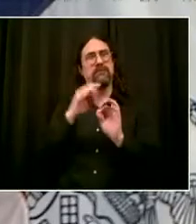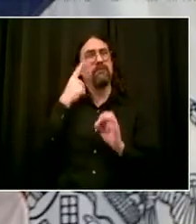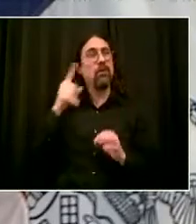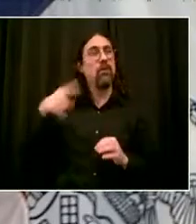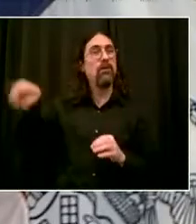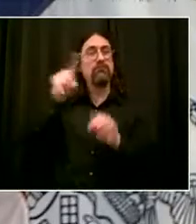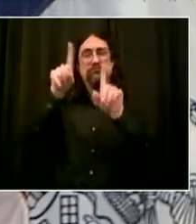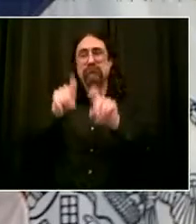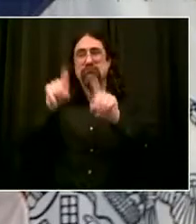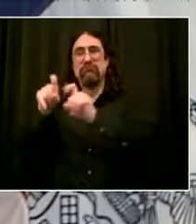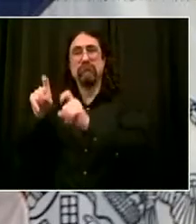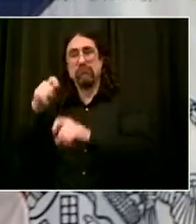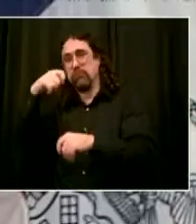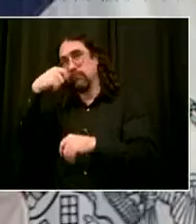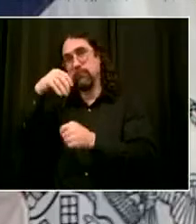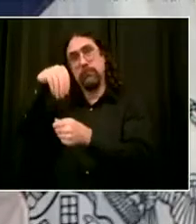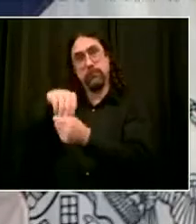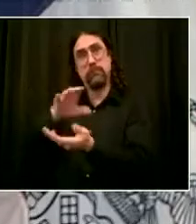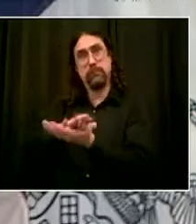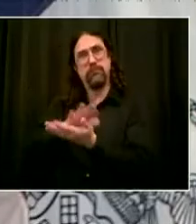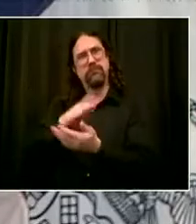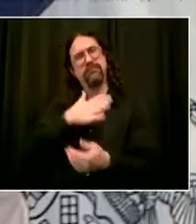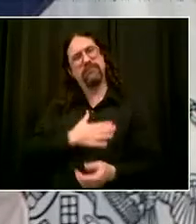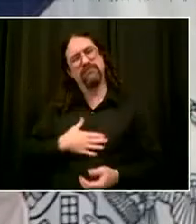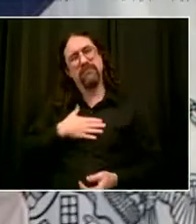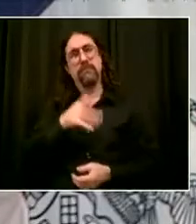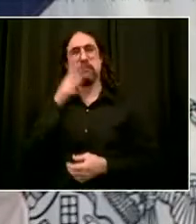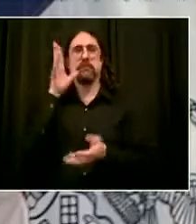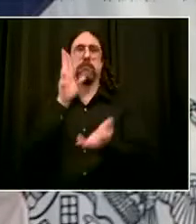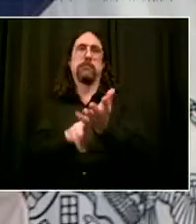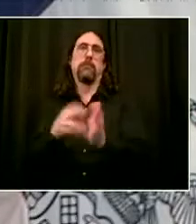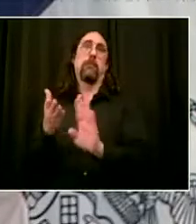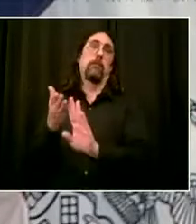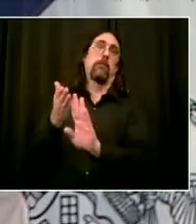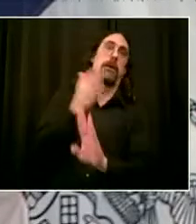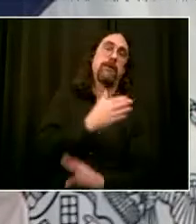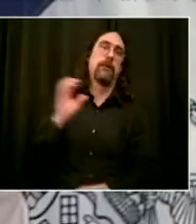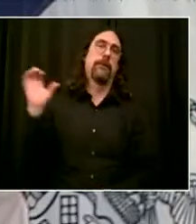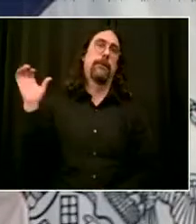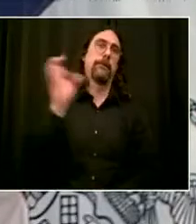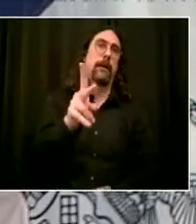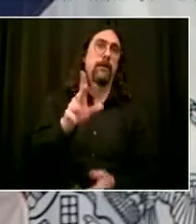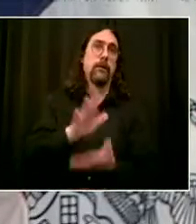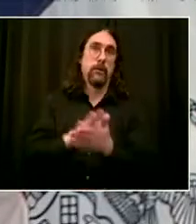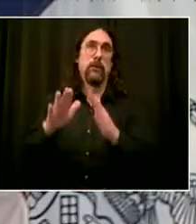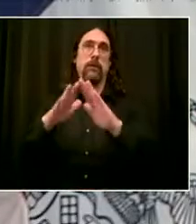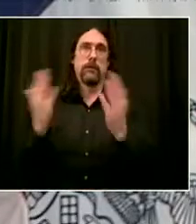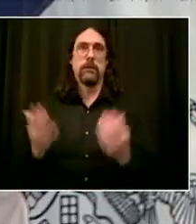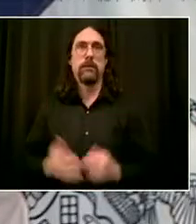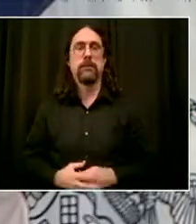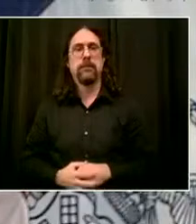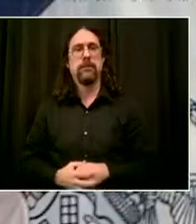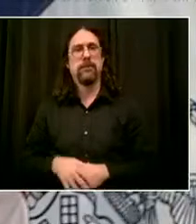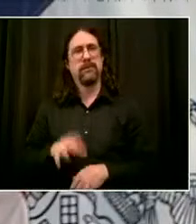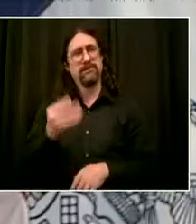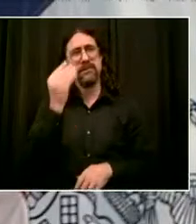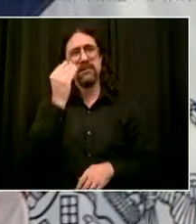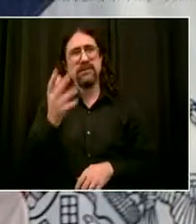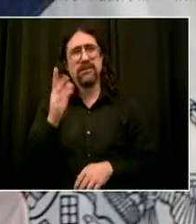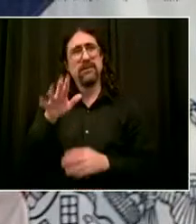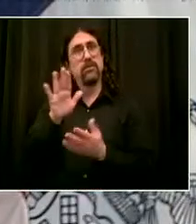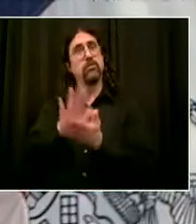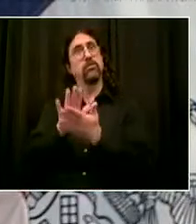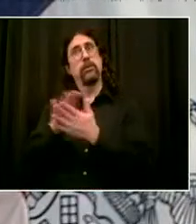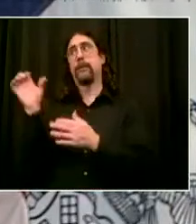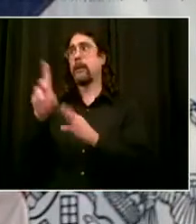it and our schools will come back at this plan and then more and more as the vaccine comes into play in the coming